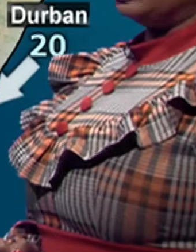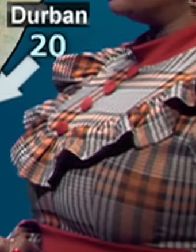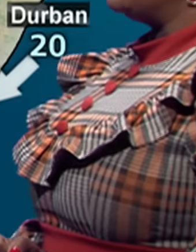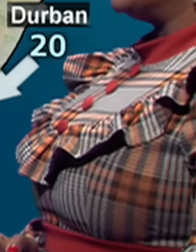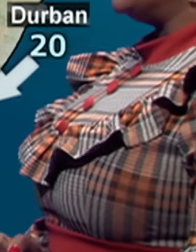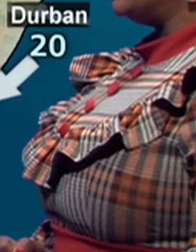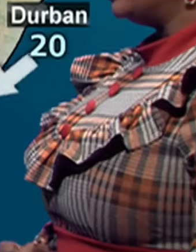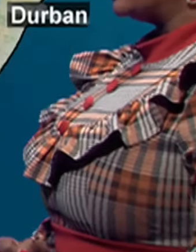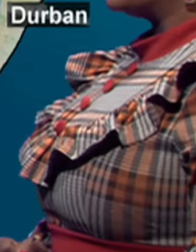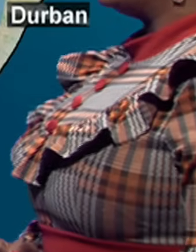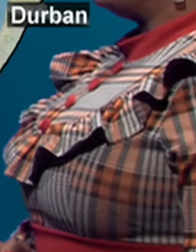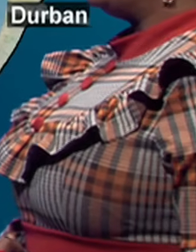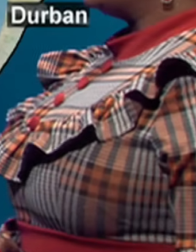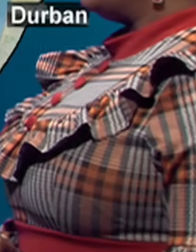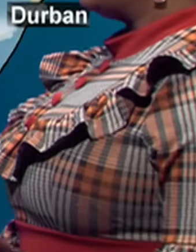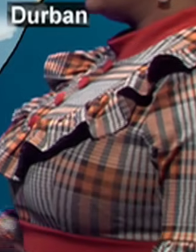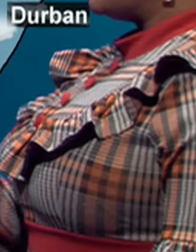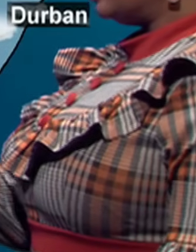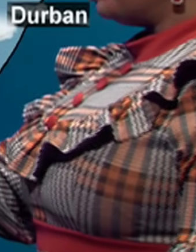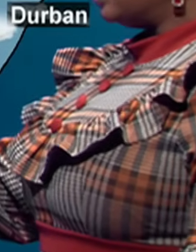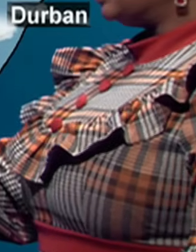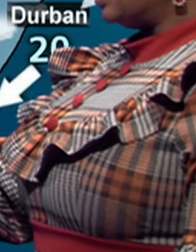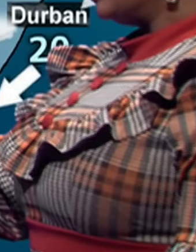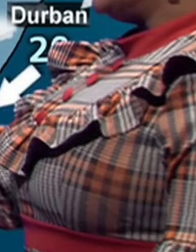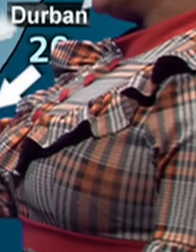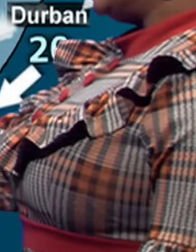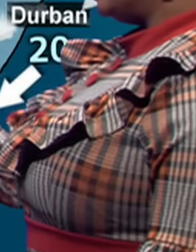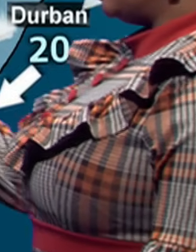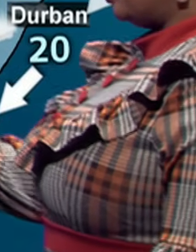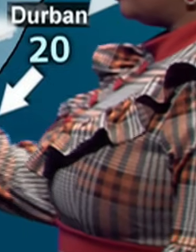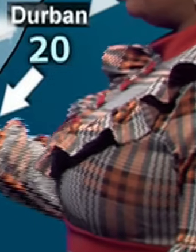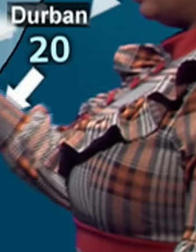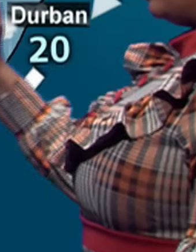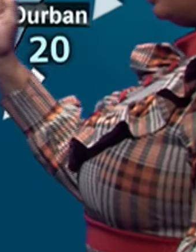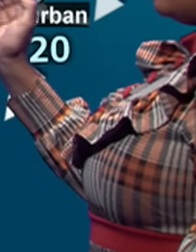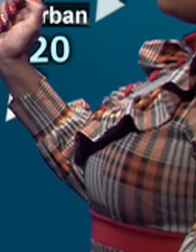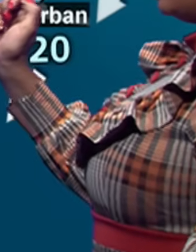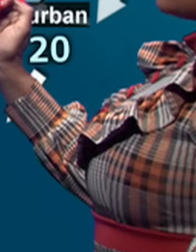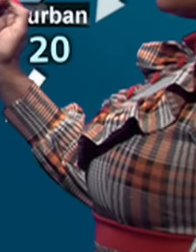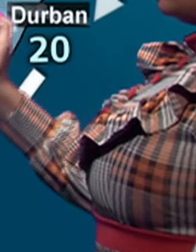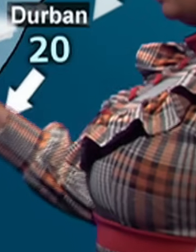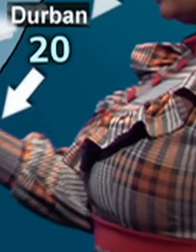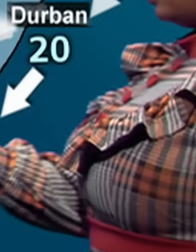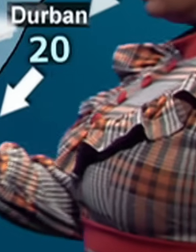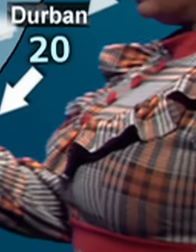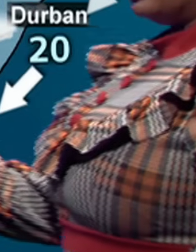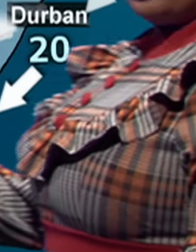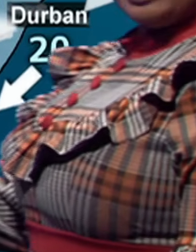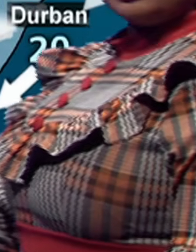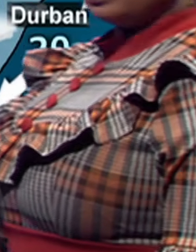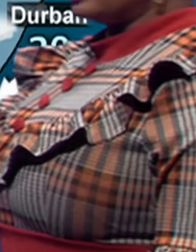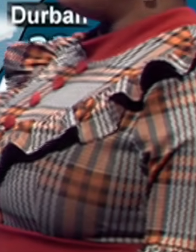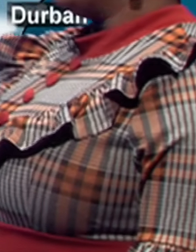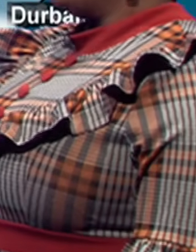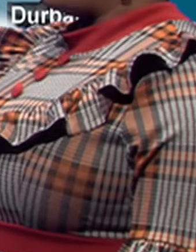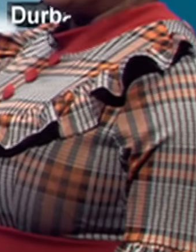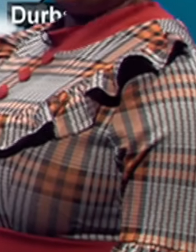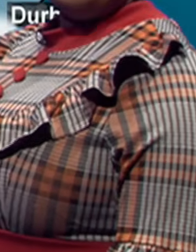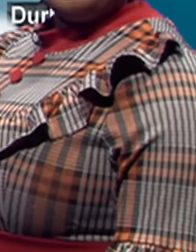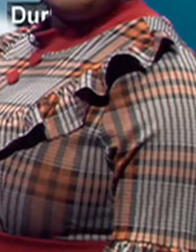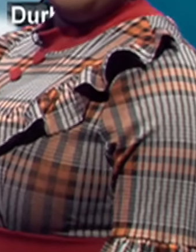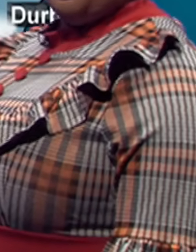diperesente tše 60 ge re tswela pele jwale le tsona re bona dipula tšela di tsenelela gona go lebelela gona go la KwaZulu-Natal go tsenelela go la Eastern Cape